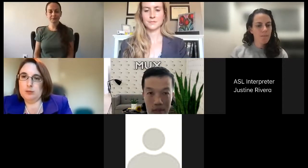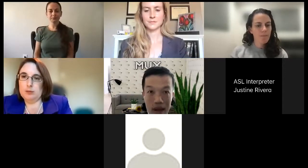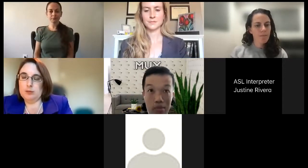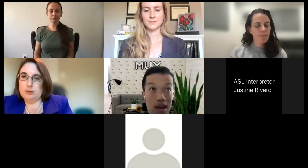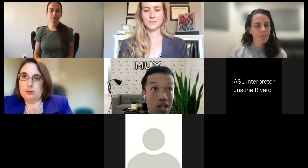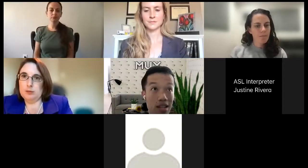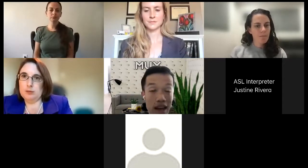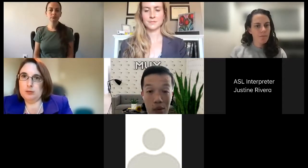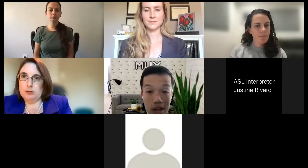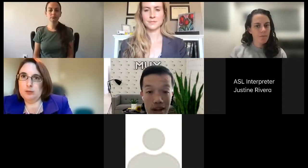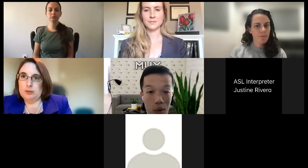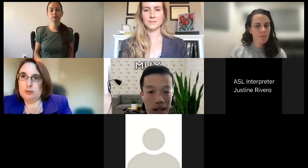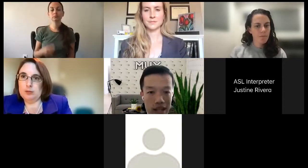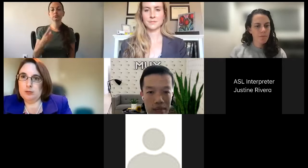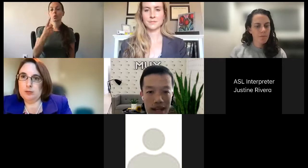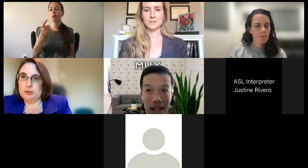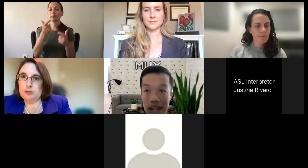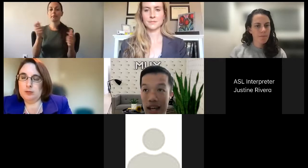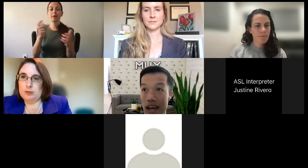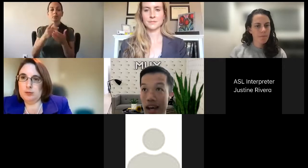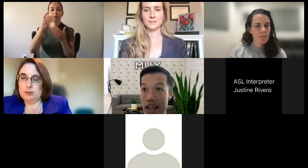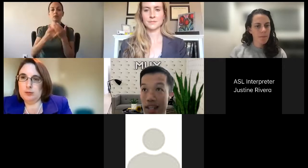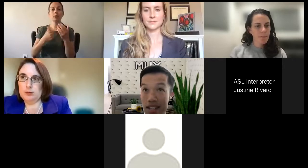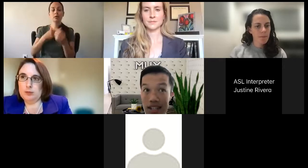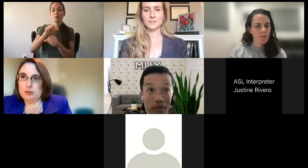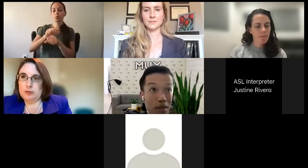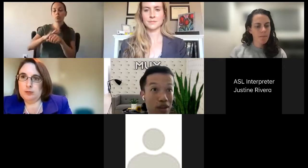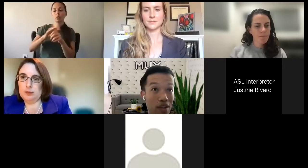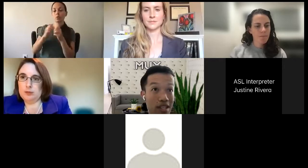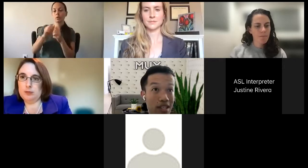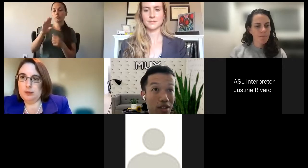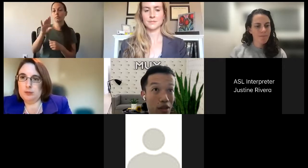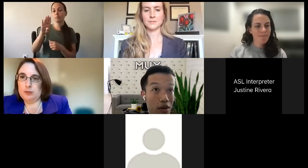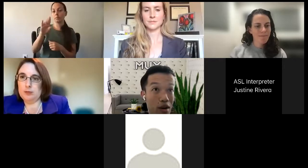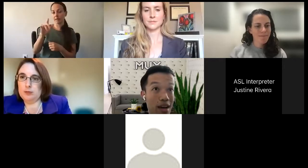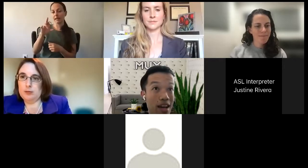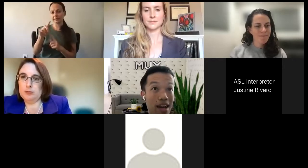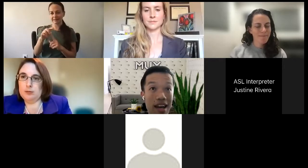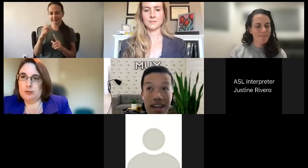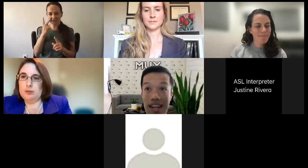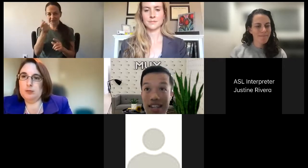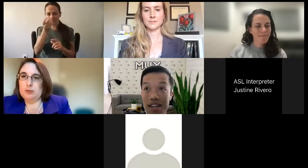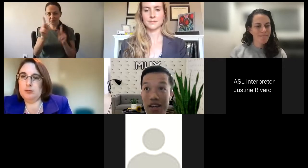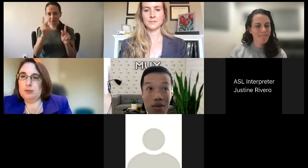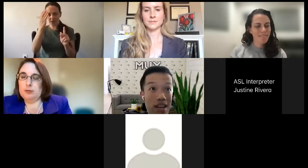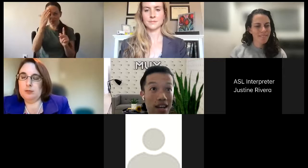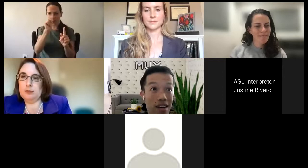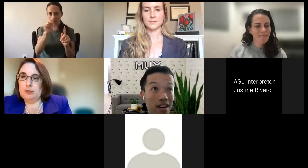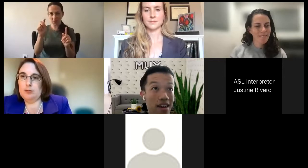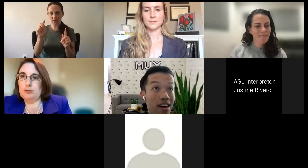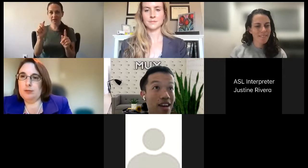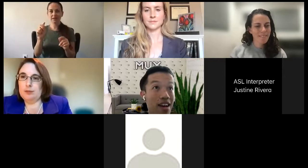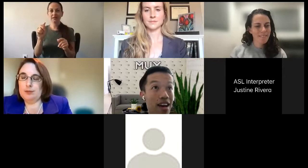One of the big projects that I worked on while I was at Blend, and I see some familiar faces now, so I'll throw up Nick, I see